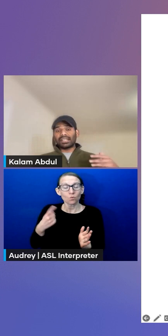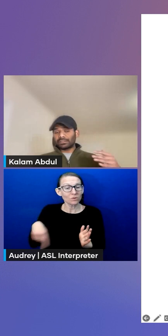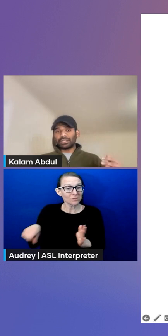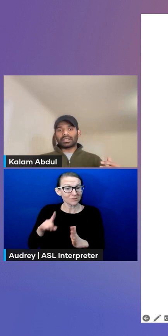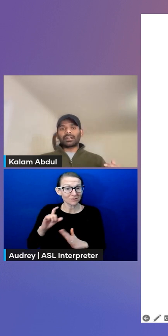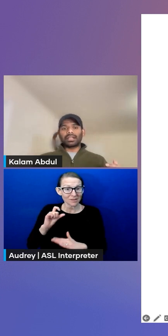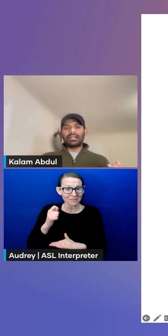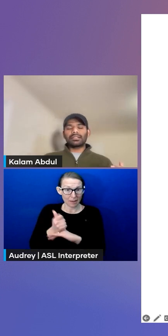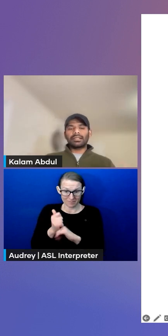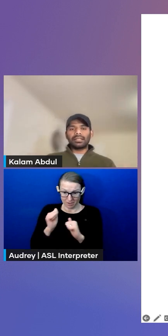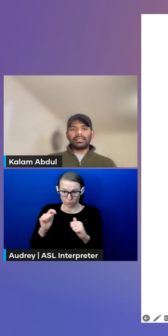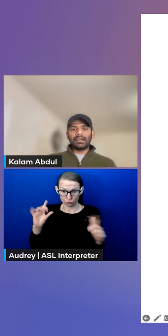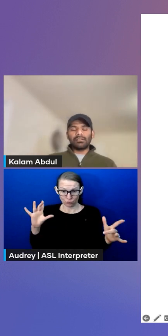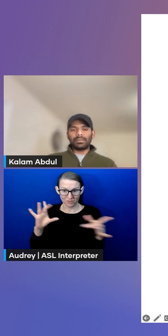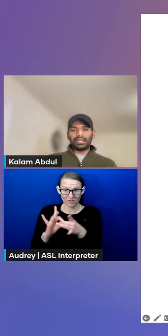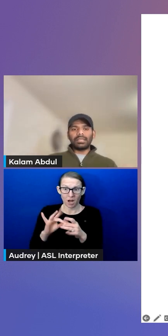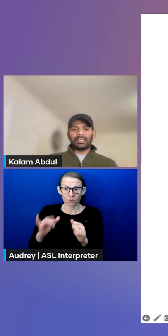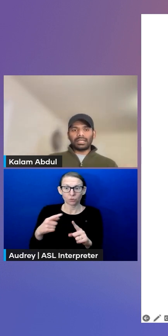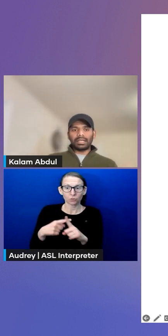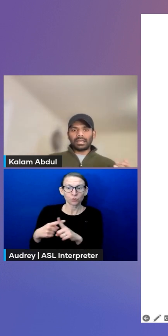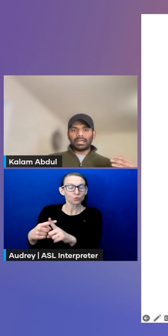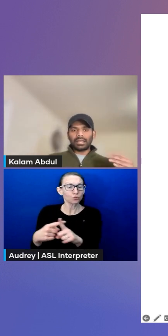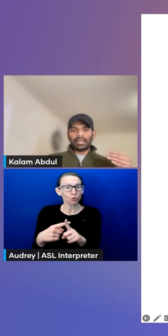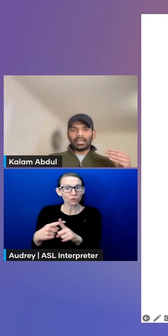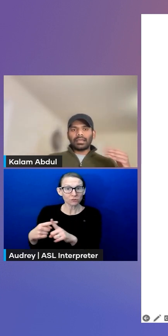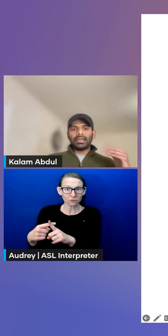once they connect to the targets, there will be